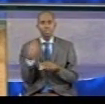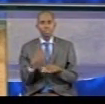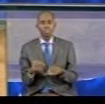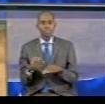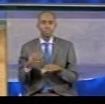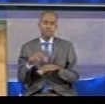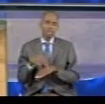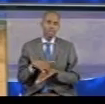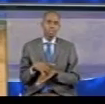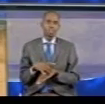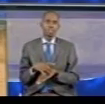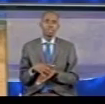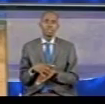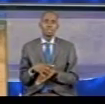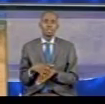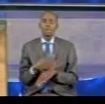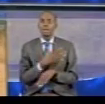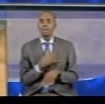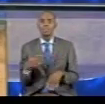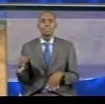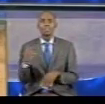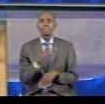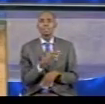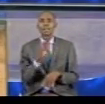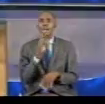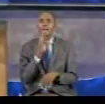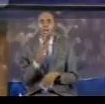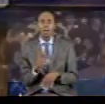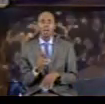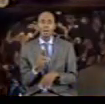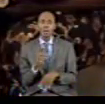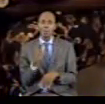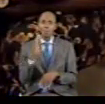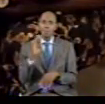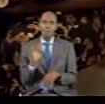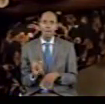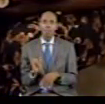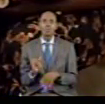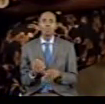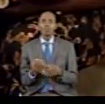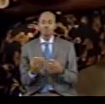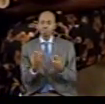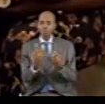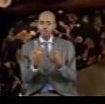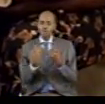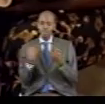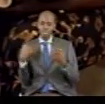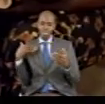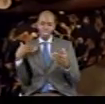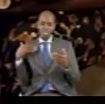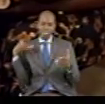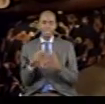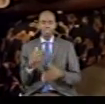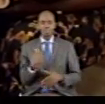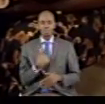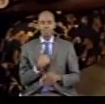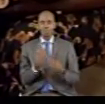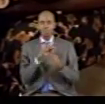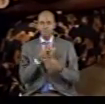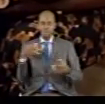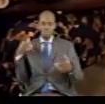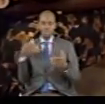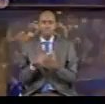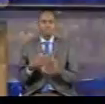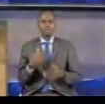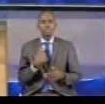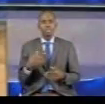earth, and they abide over against me. Against me. They want